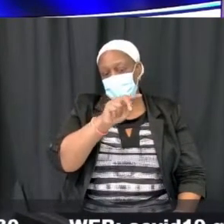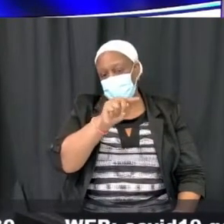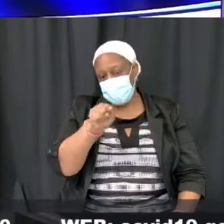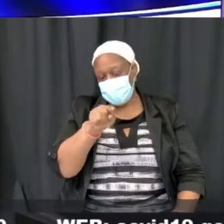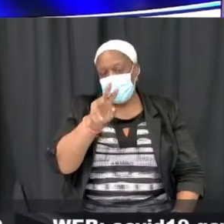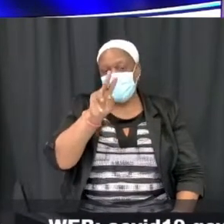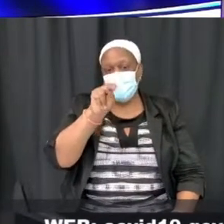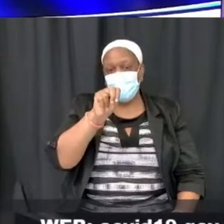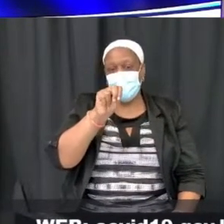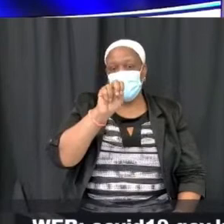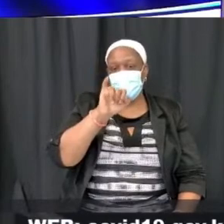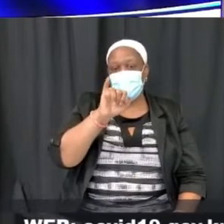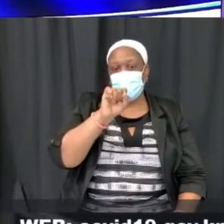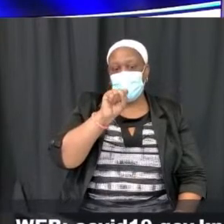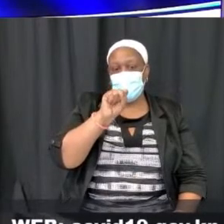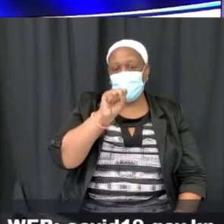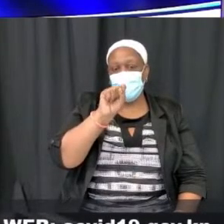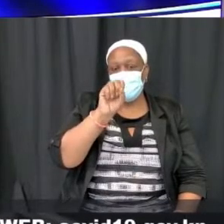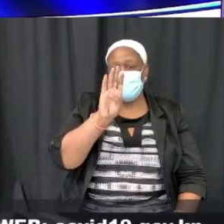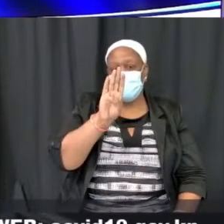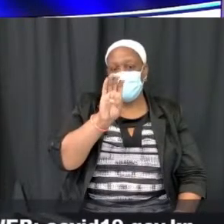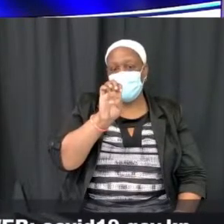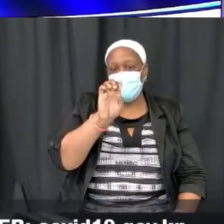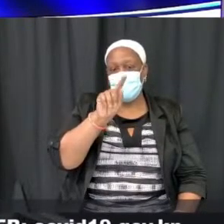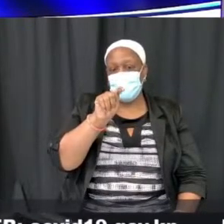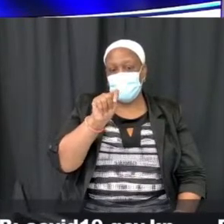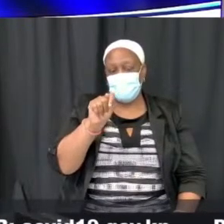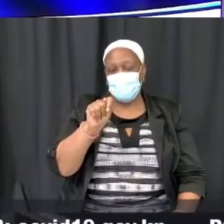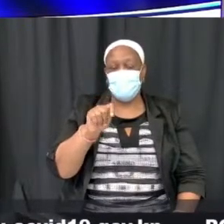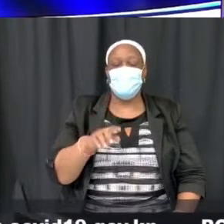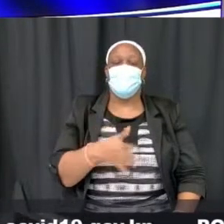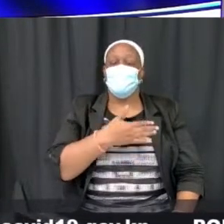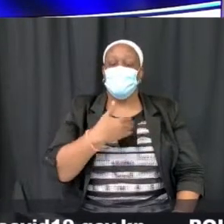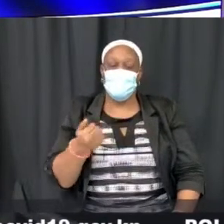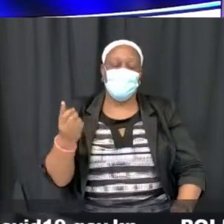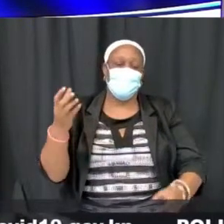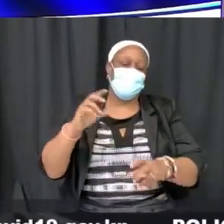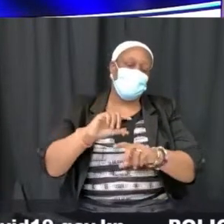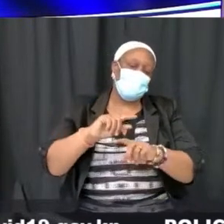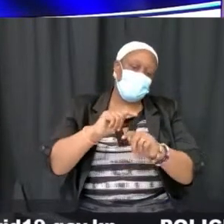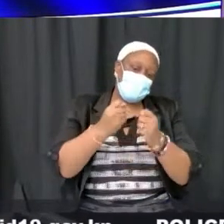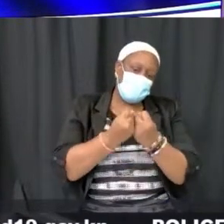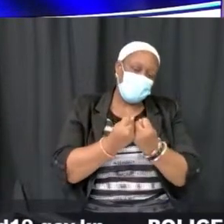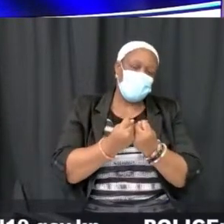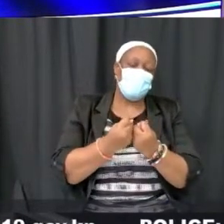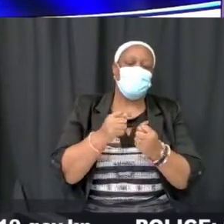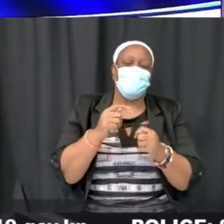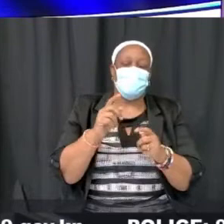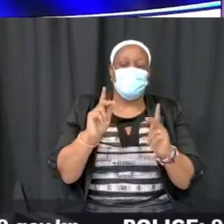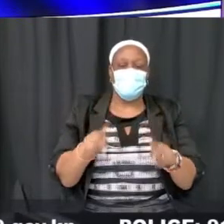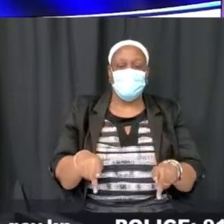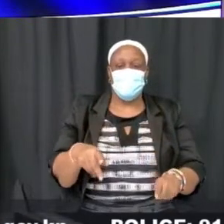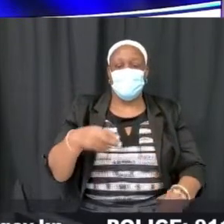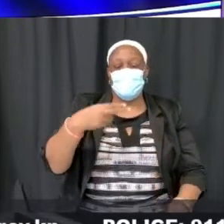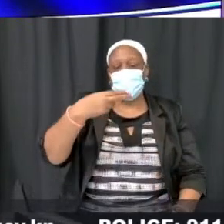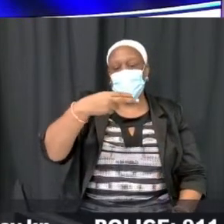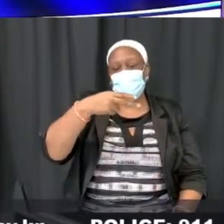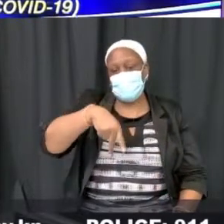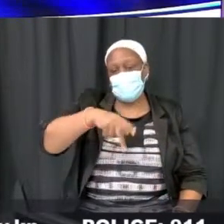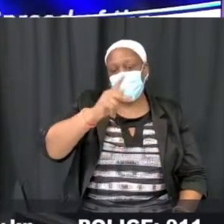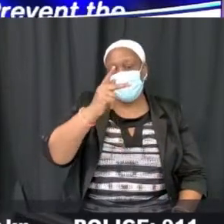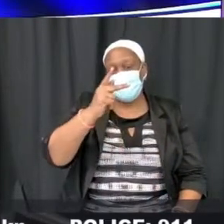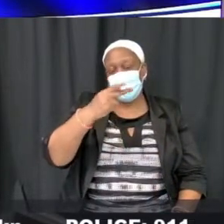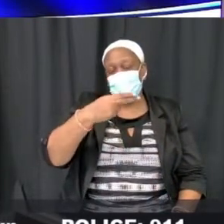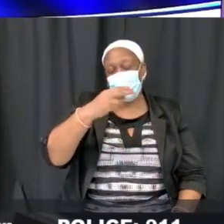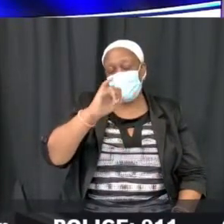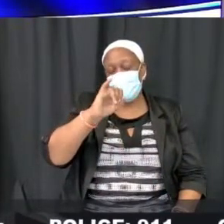the co-chair of the Disaster Mitigation Council, the Honorable Wendy Phipps. Thank you to all of